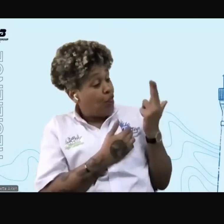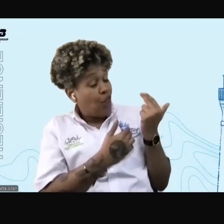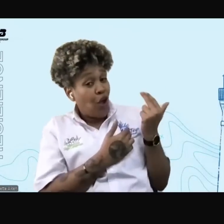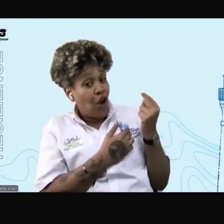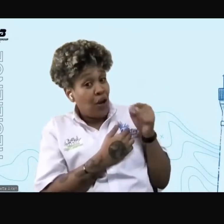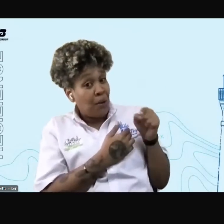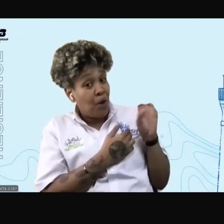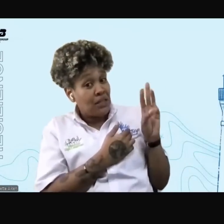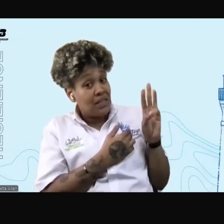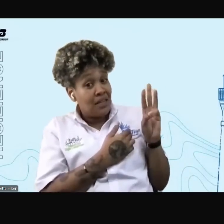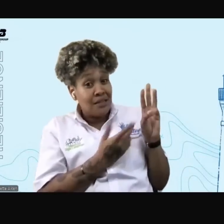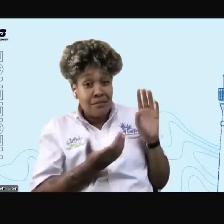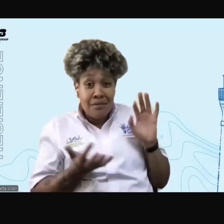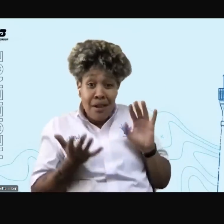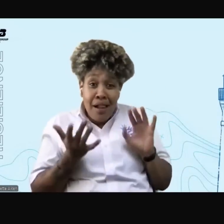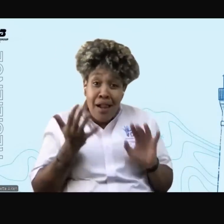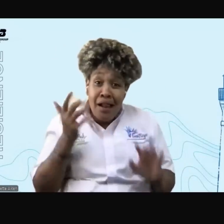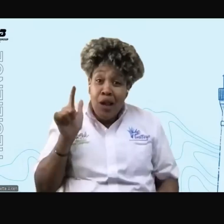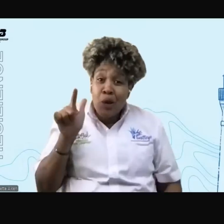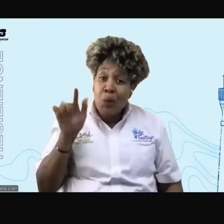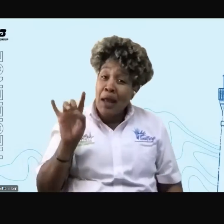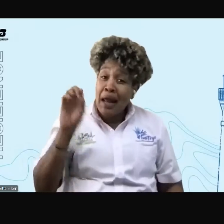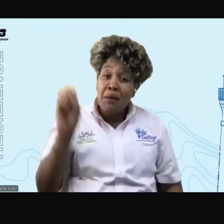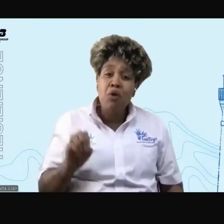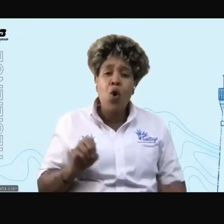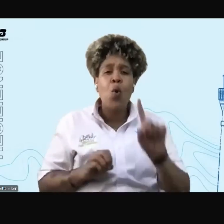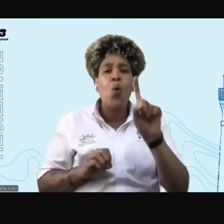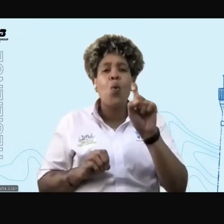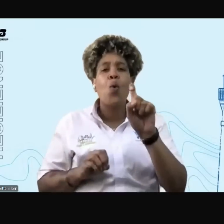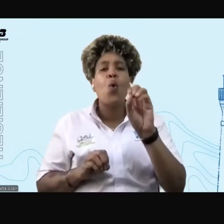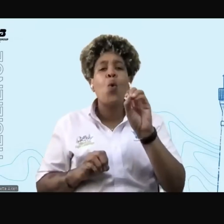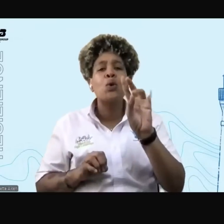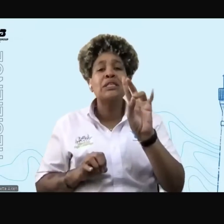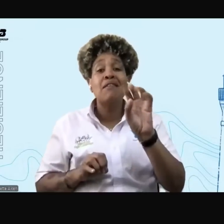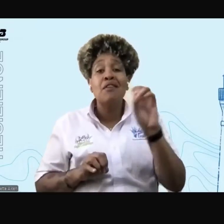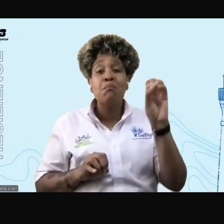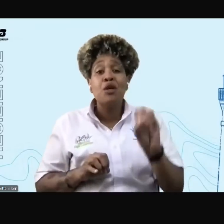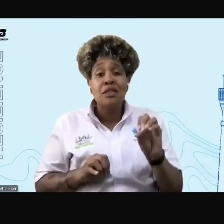13.6 to 28%, that's a 107%